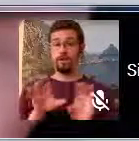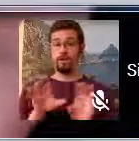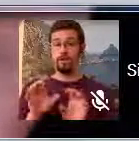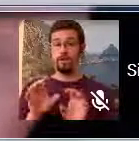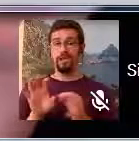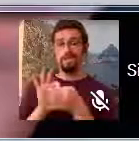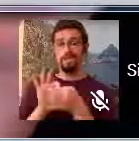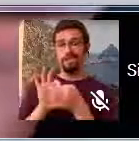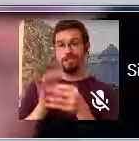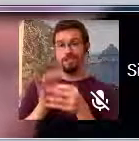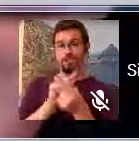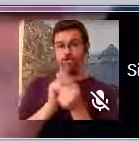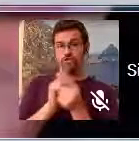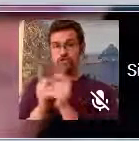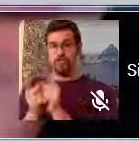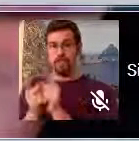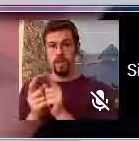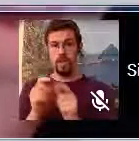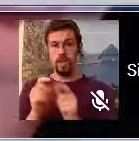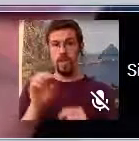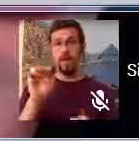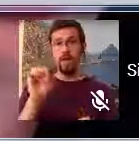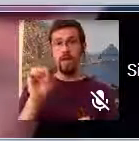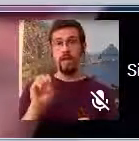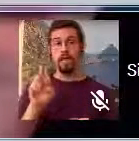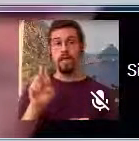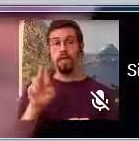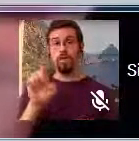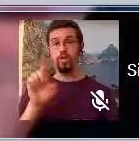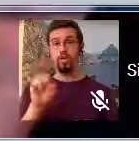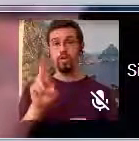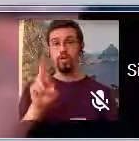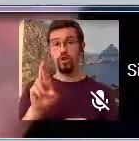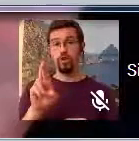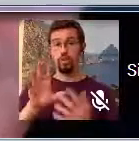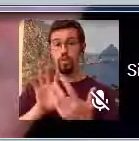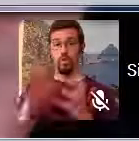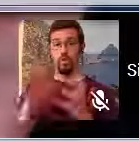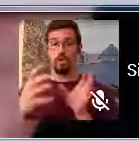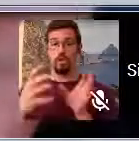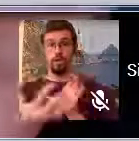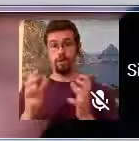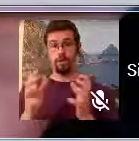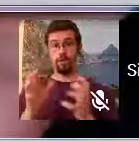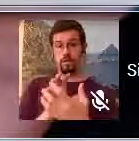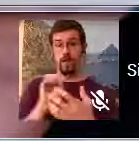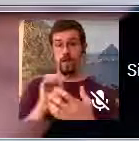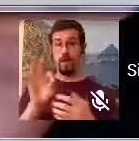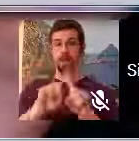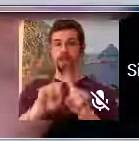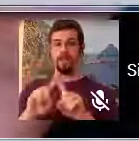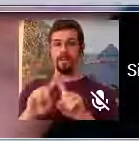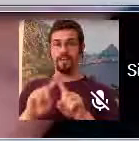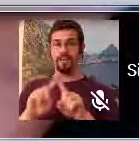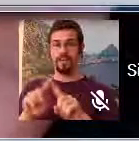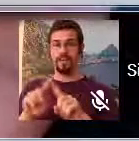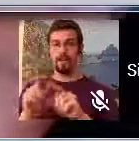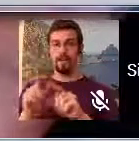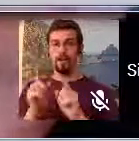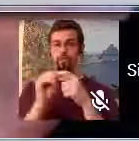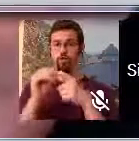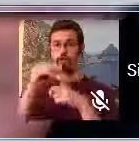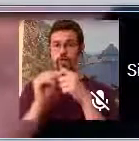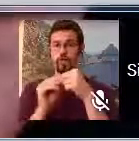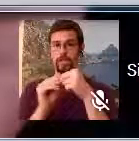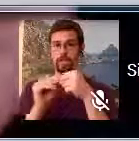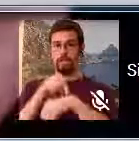Euler, E-U-L-E-R, rotations of a group of joints in a fixed time.